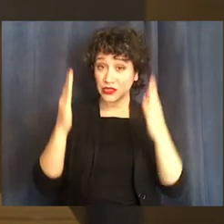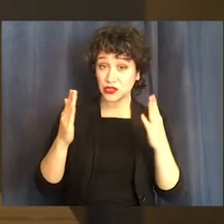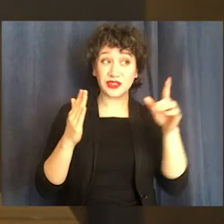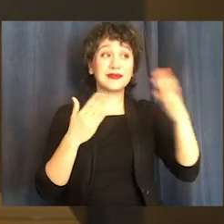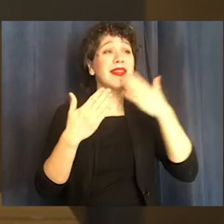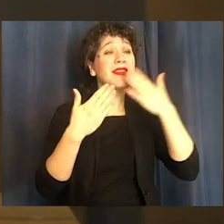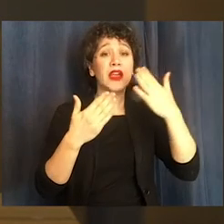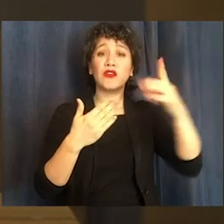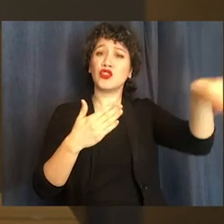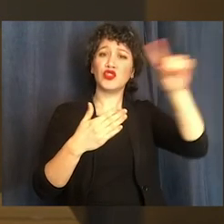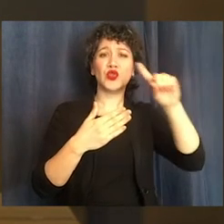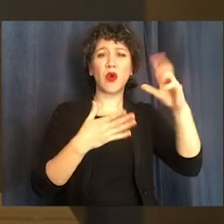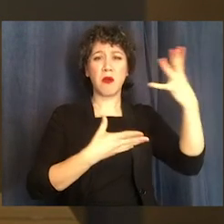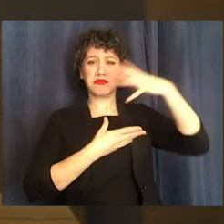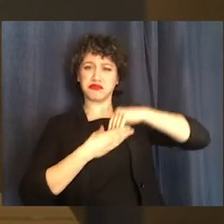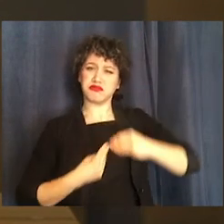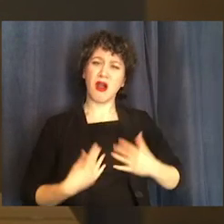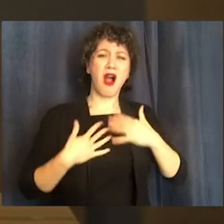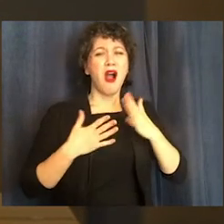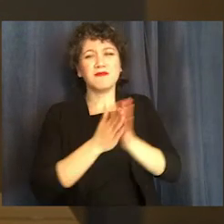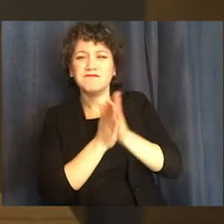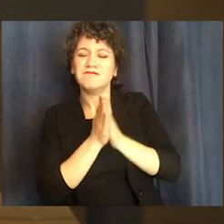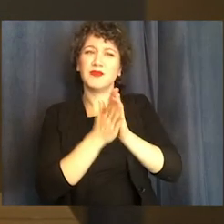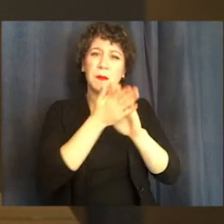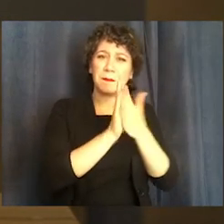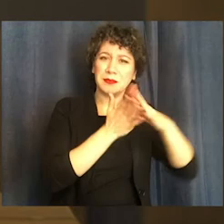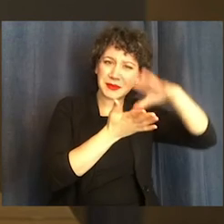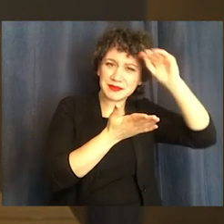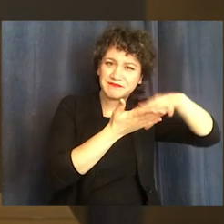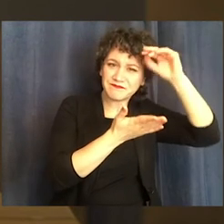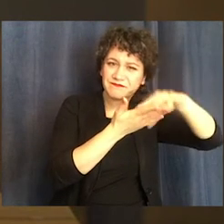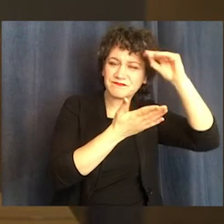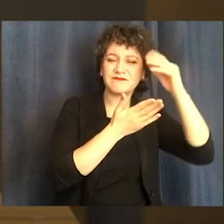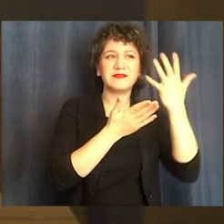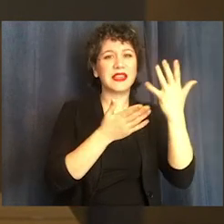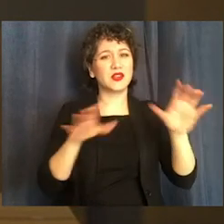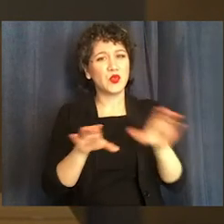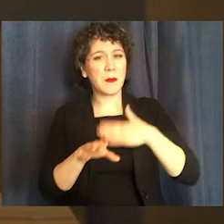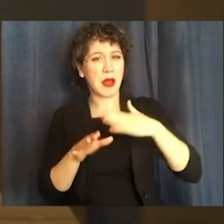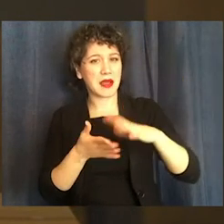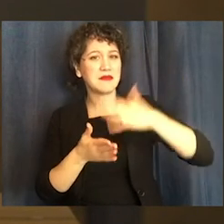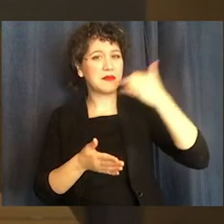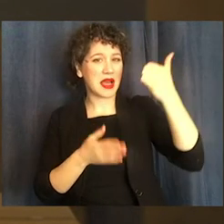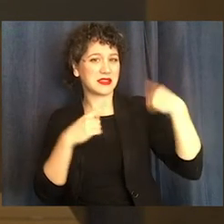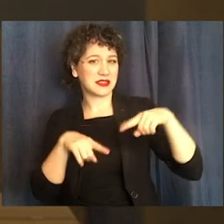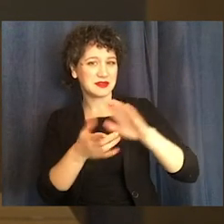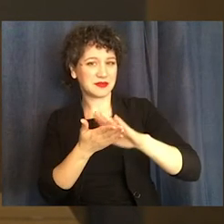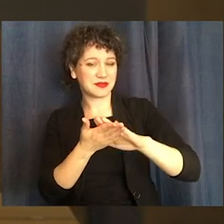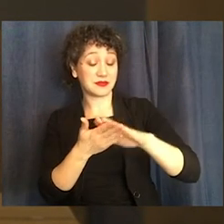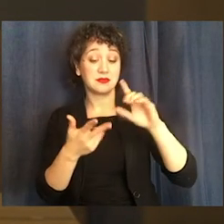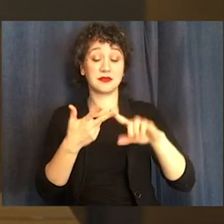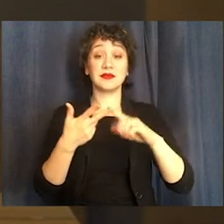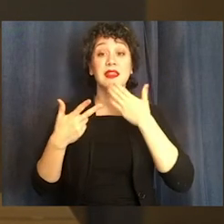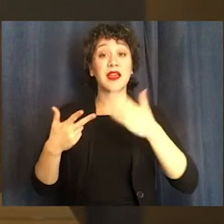for motivating me to do my best in school. Thank you to my swimming and soccer coaches. Thank